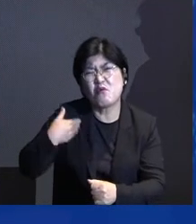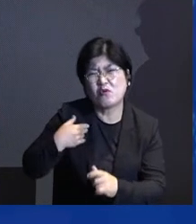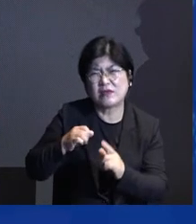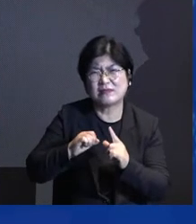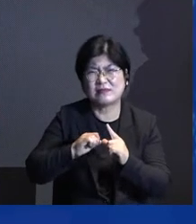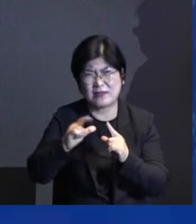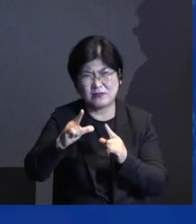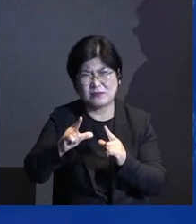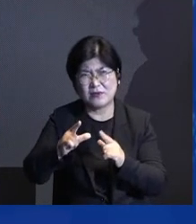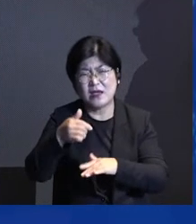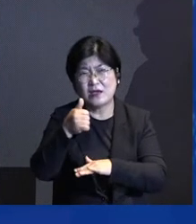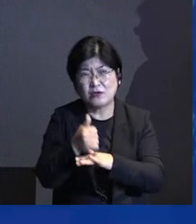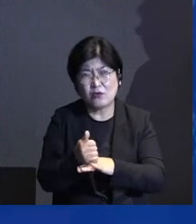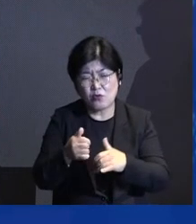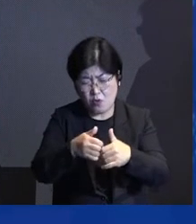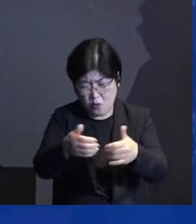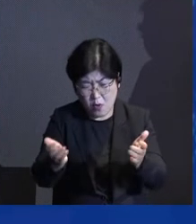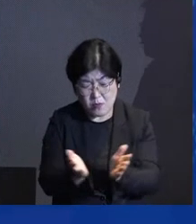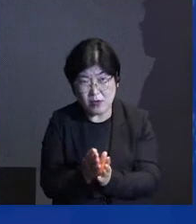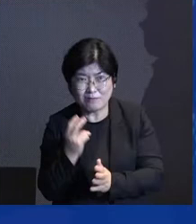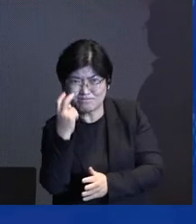club